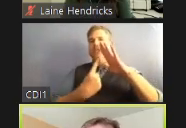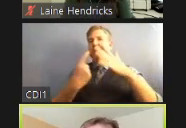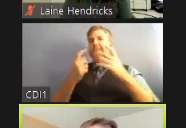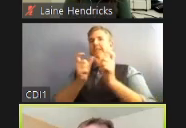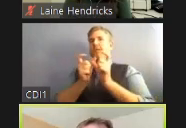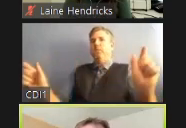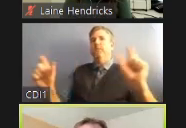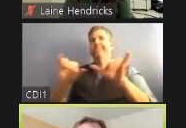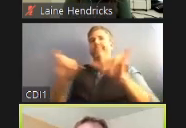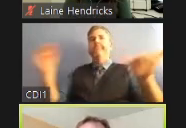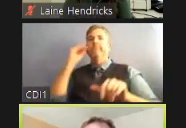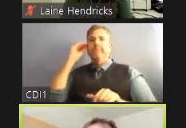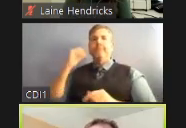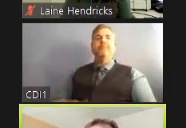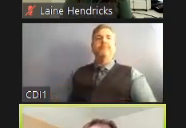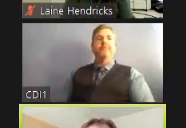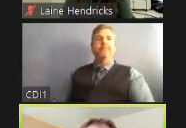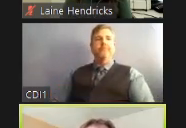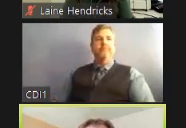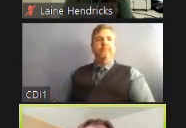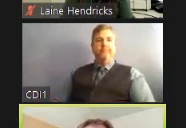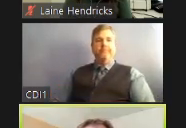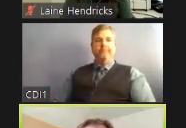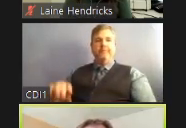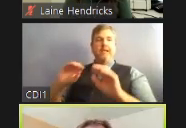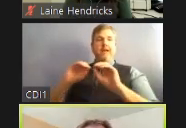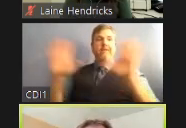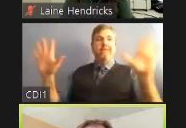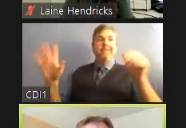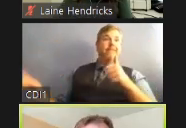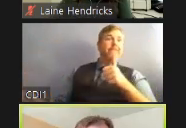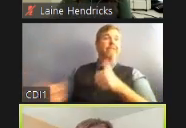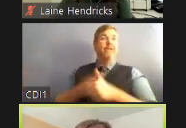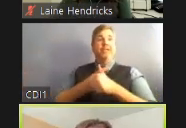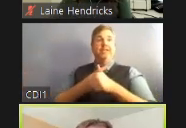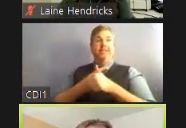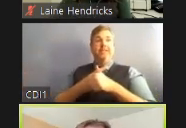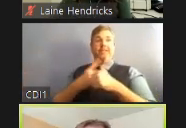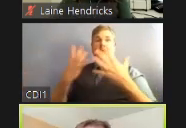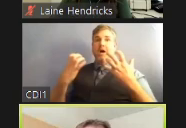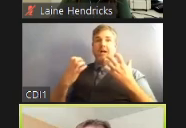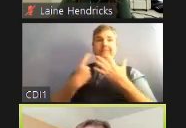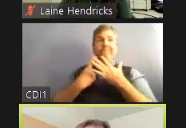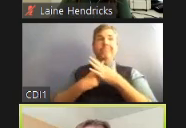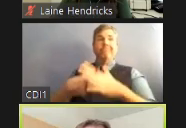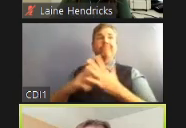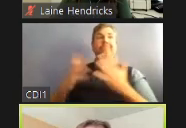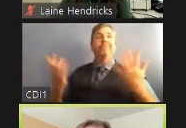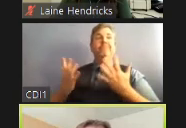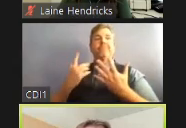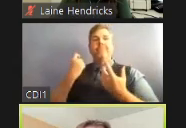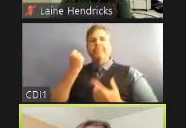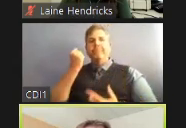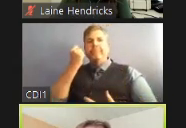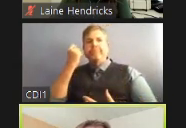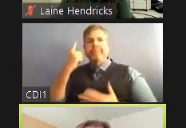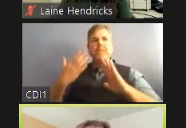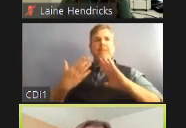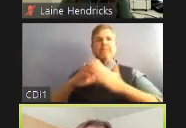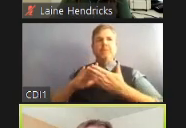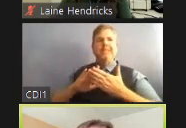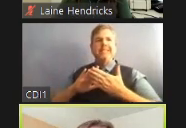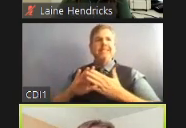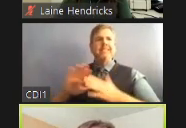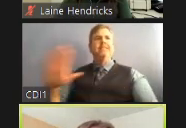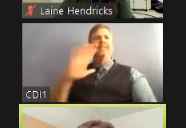Obviously, we want to start by really understanding what the community is experiencing in terms of